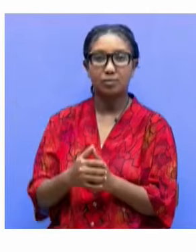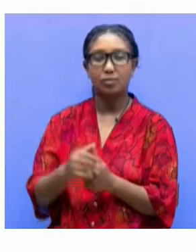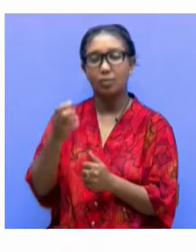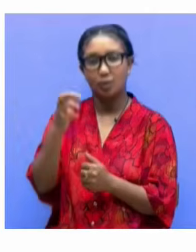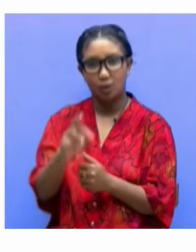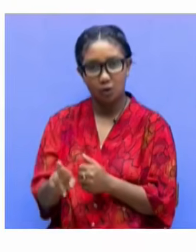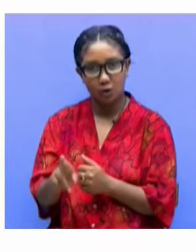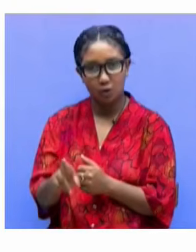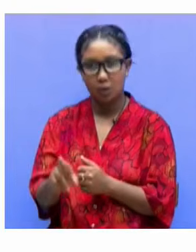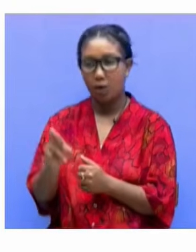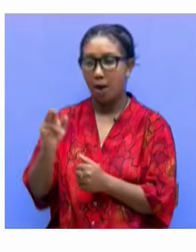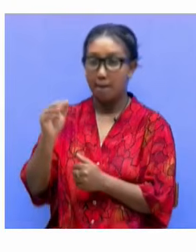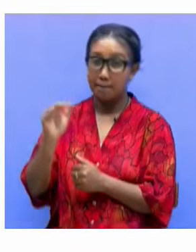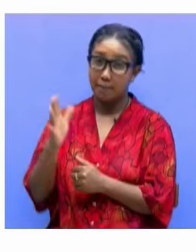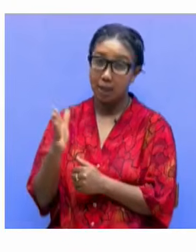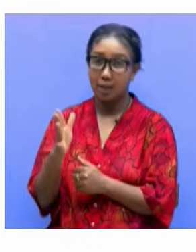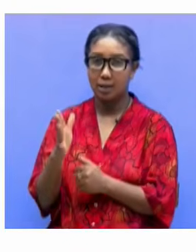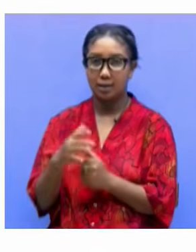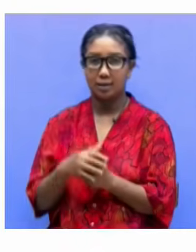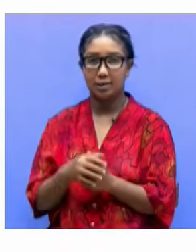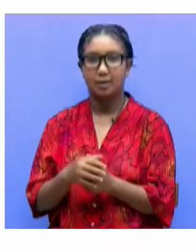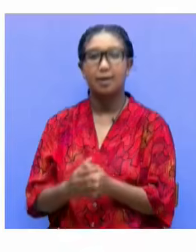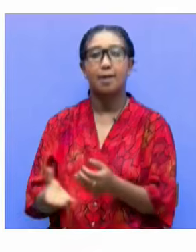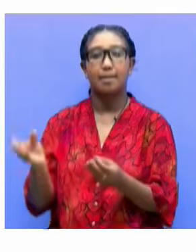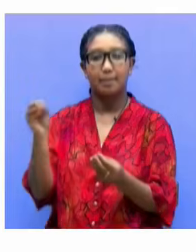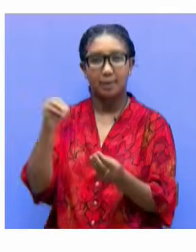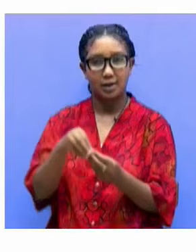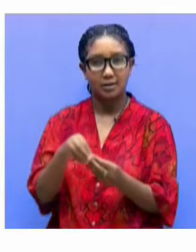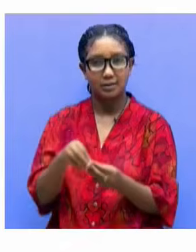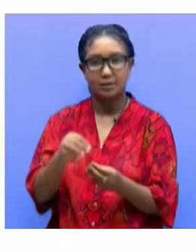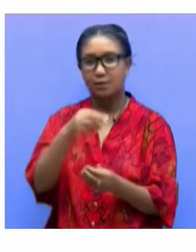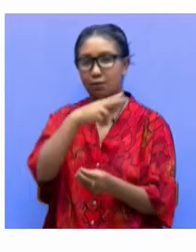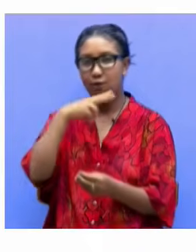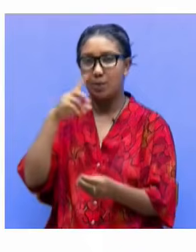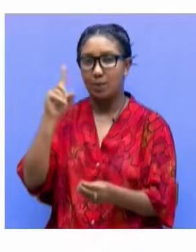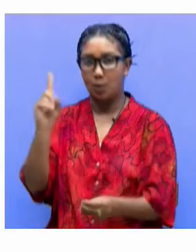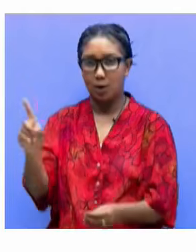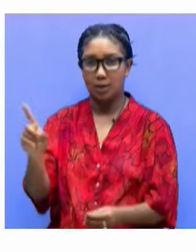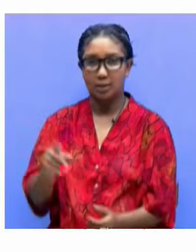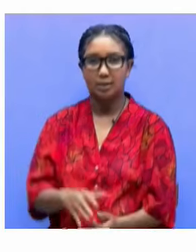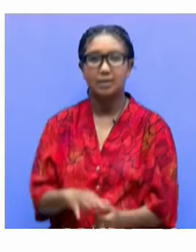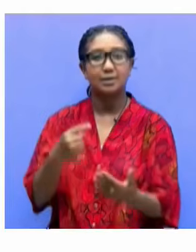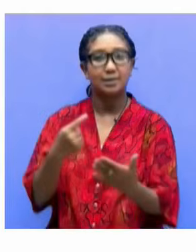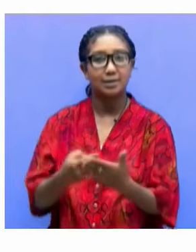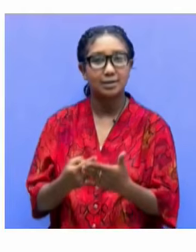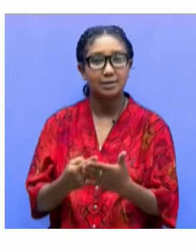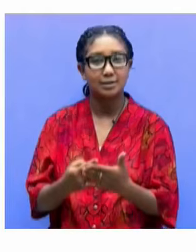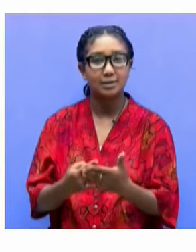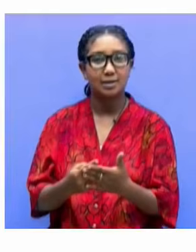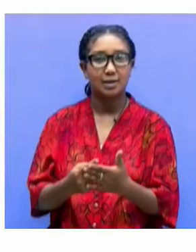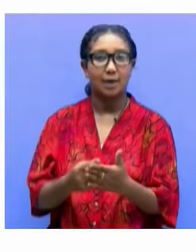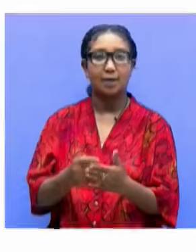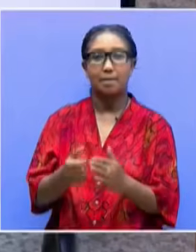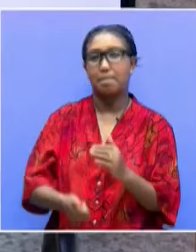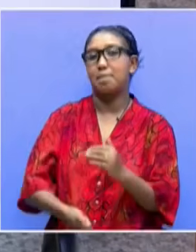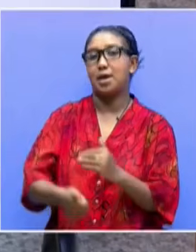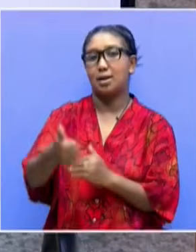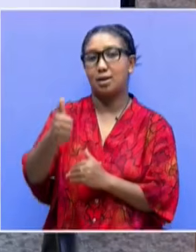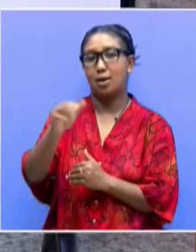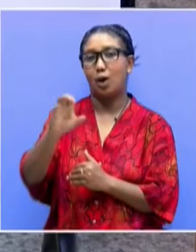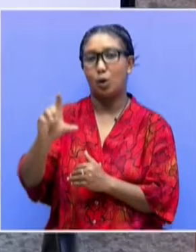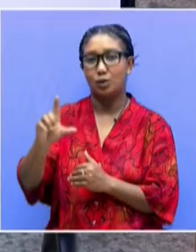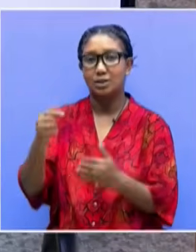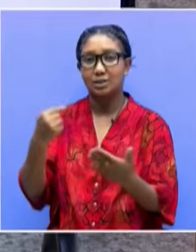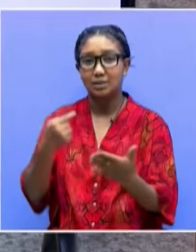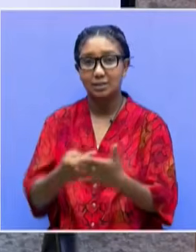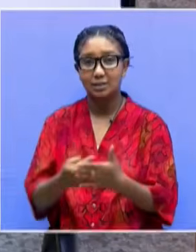or may plus verb 1. This is our main clause. So